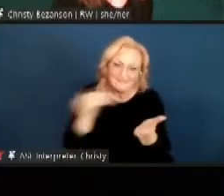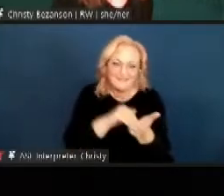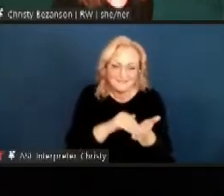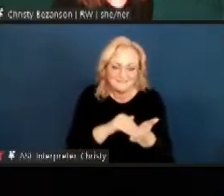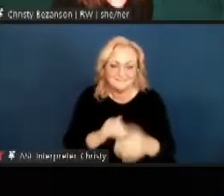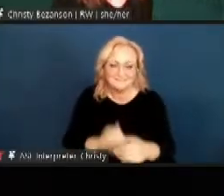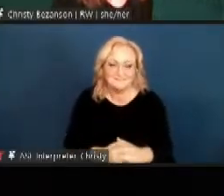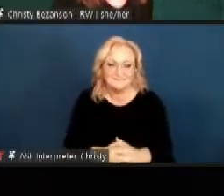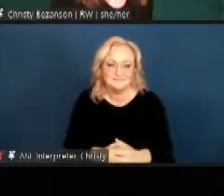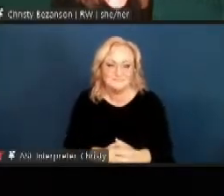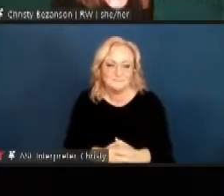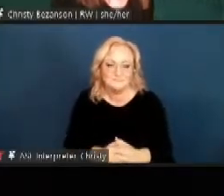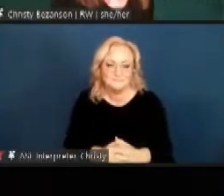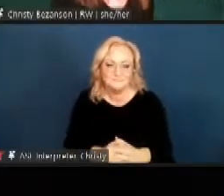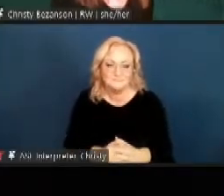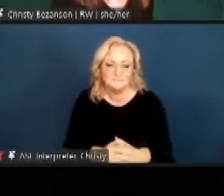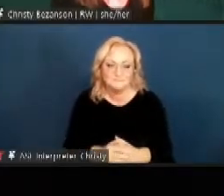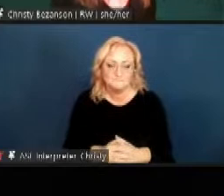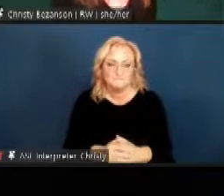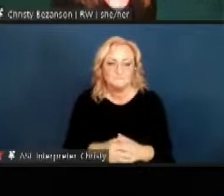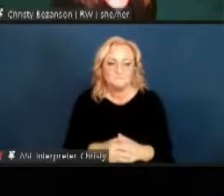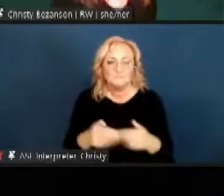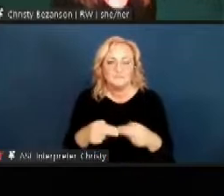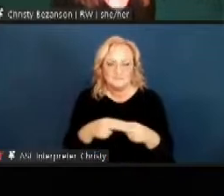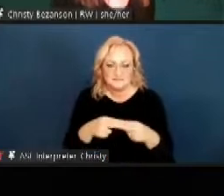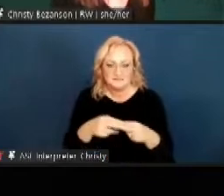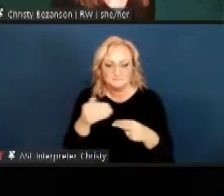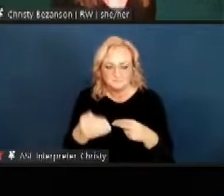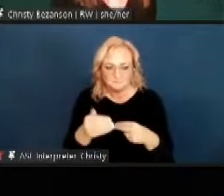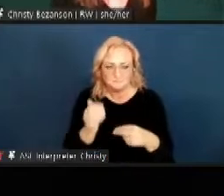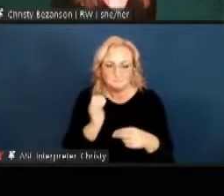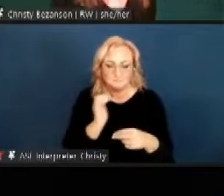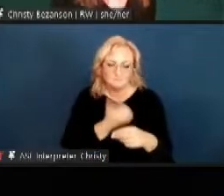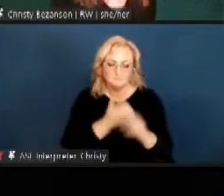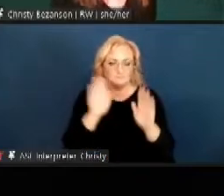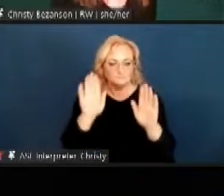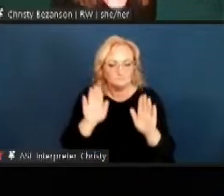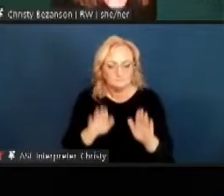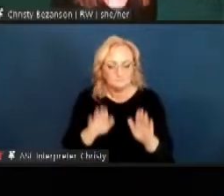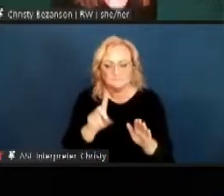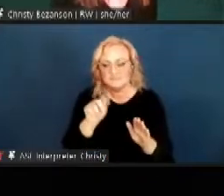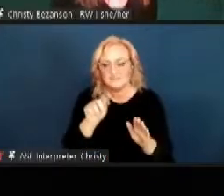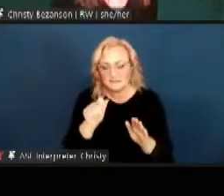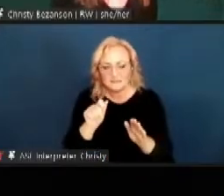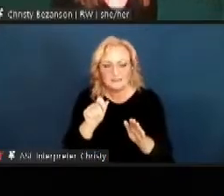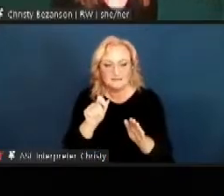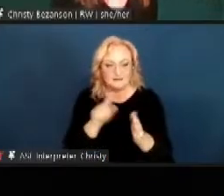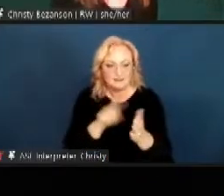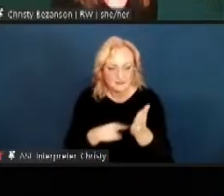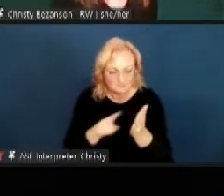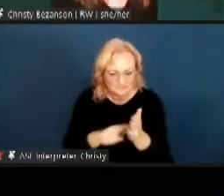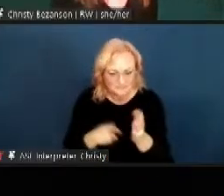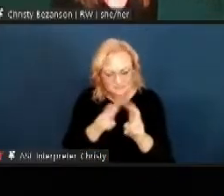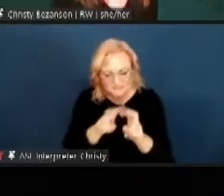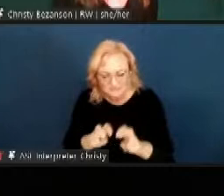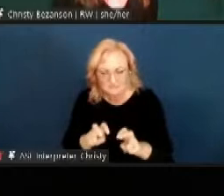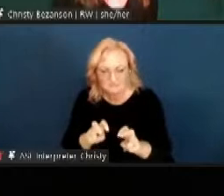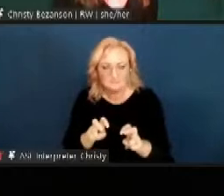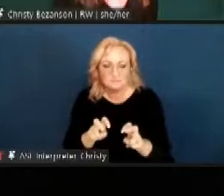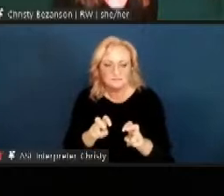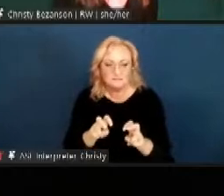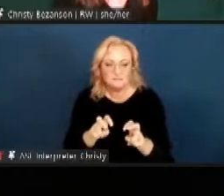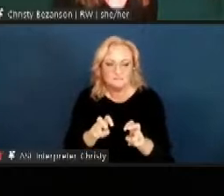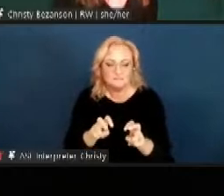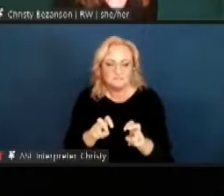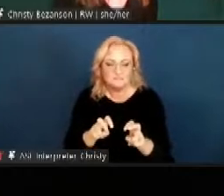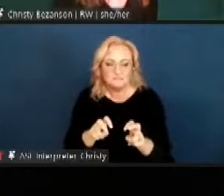Next slide. And I mentioned our fabulous research and data analysis, and for some late night reading materials,